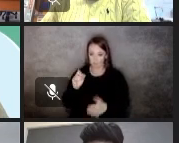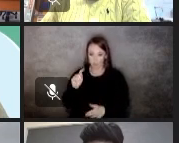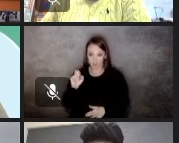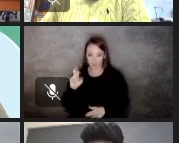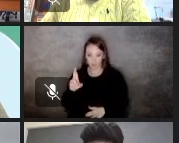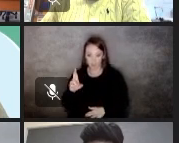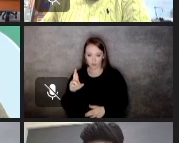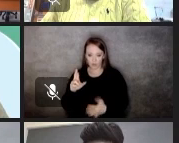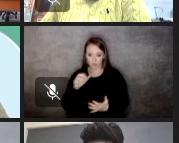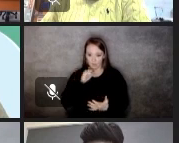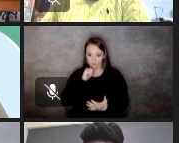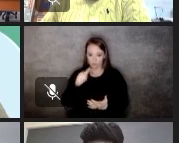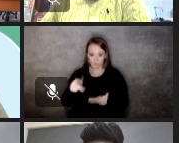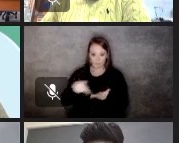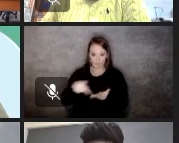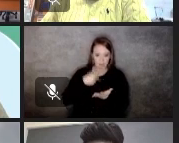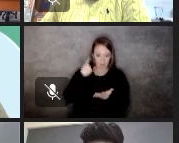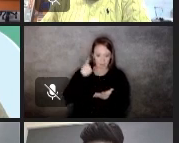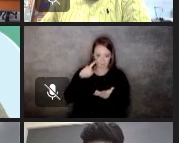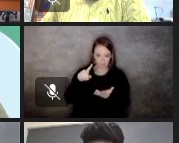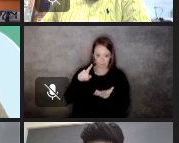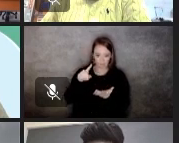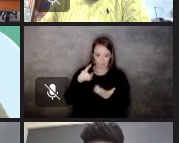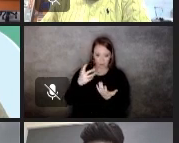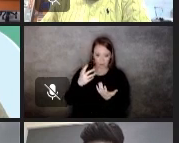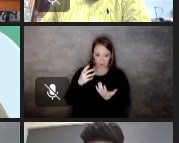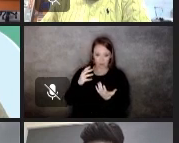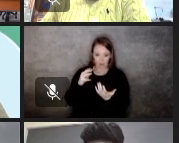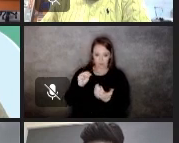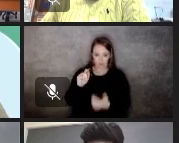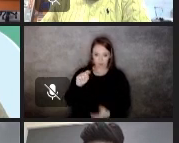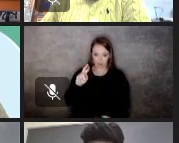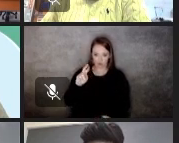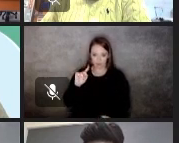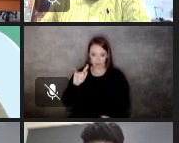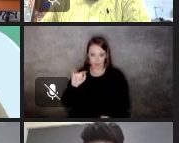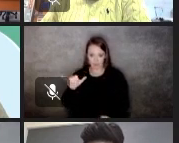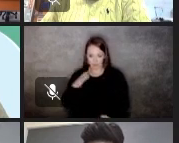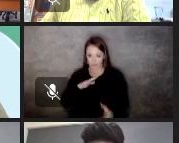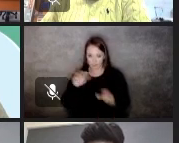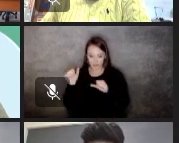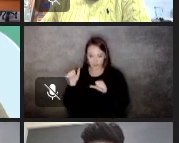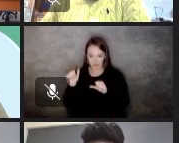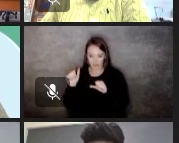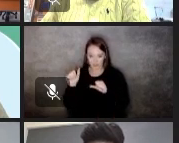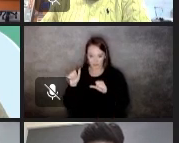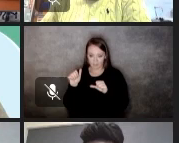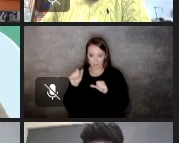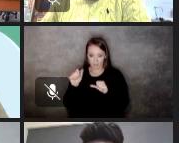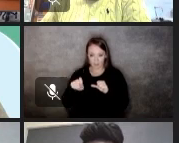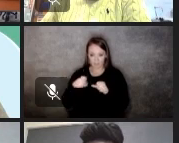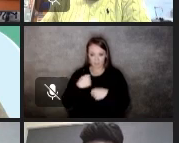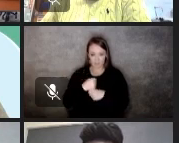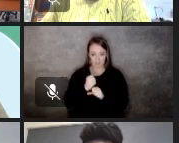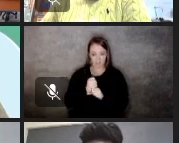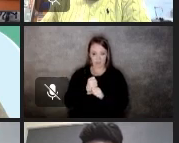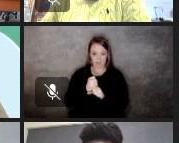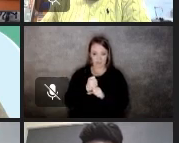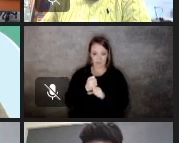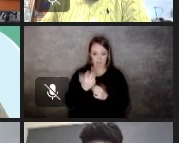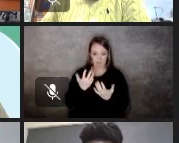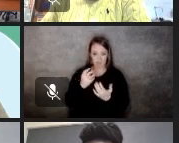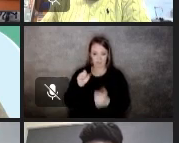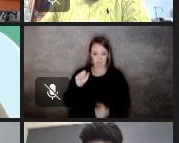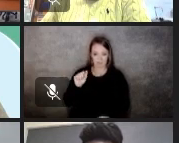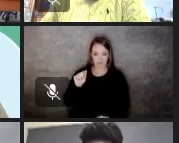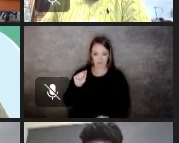be whole, complete people. And that's not necessarily true outside of the world of education. But